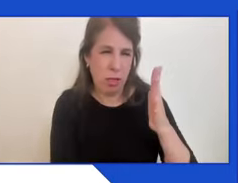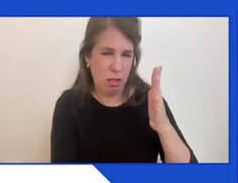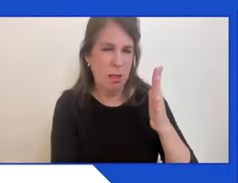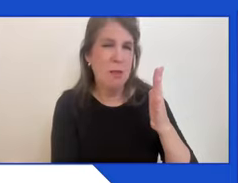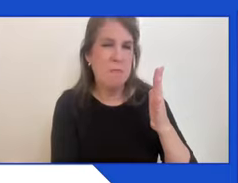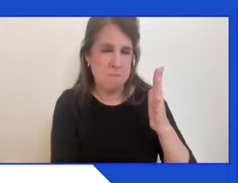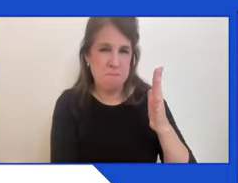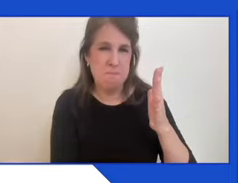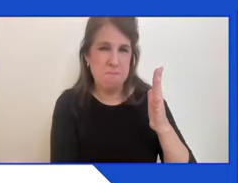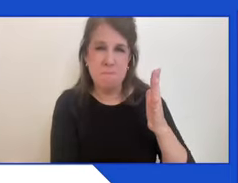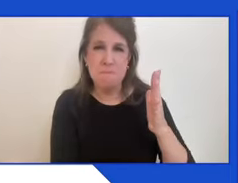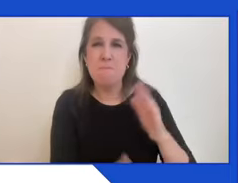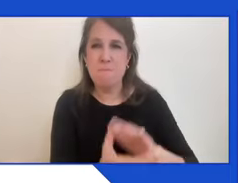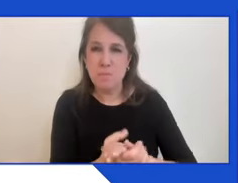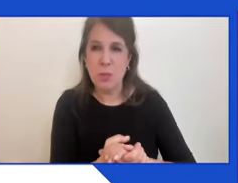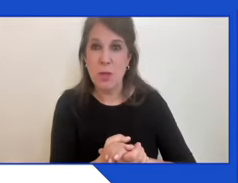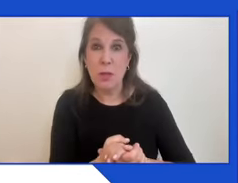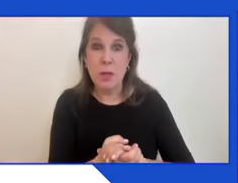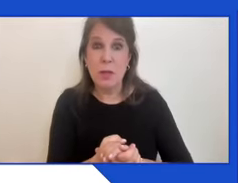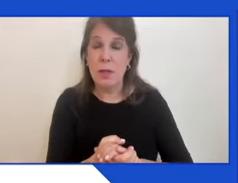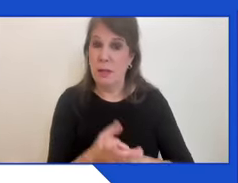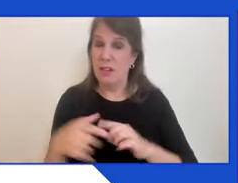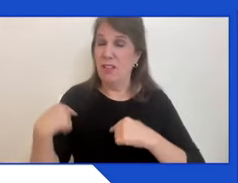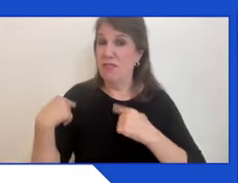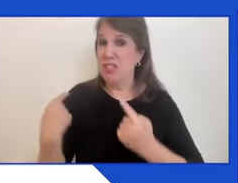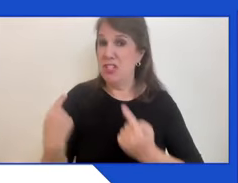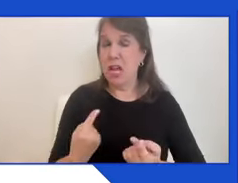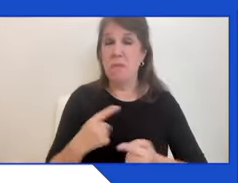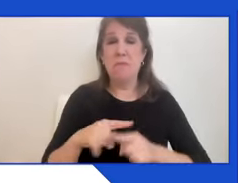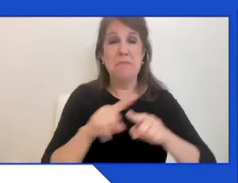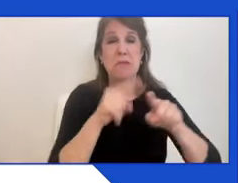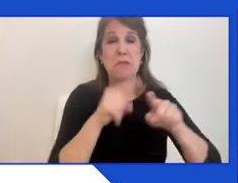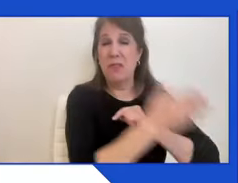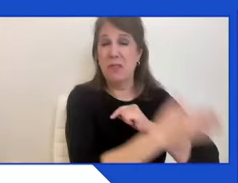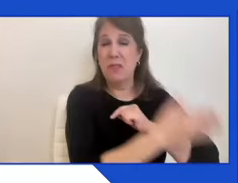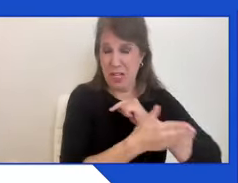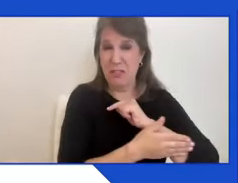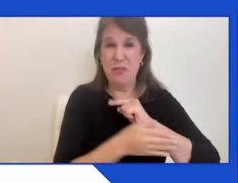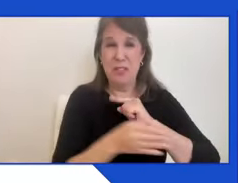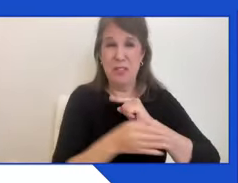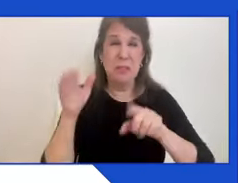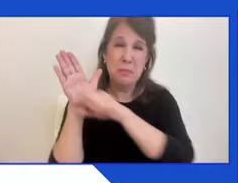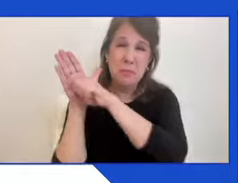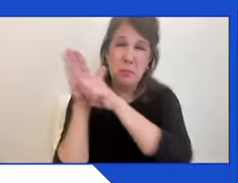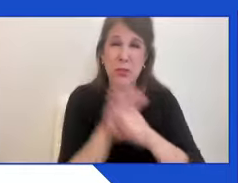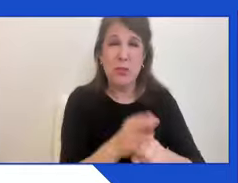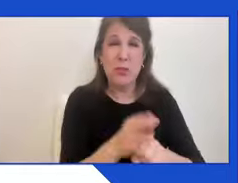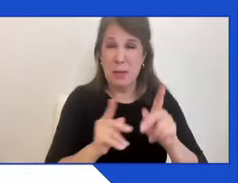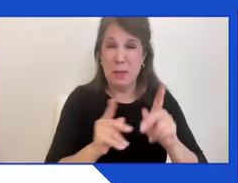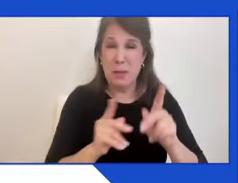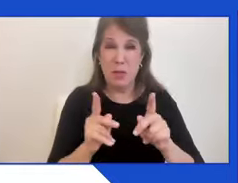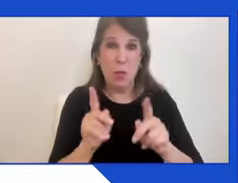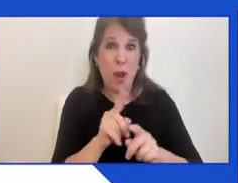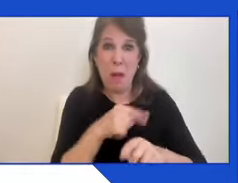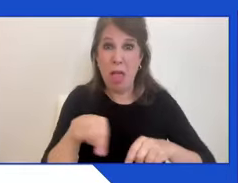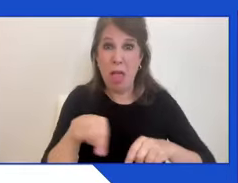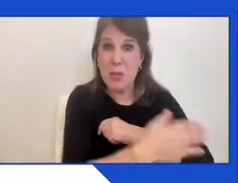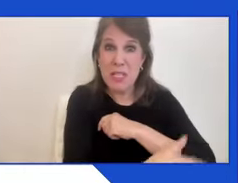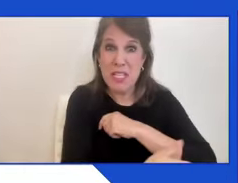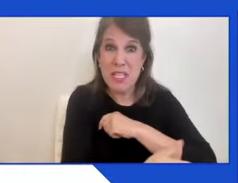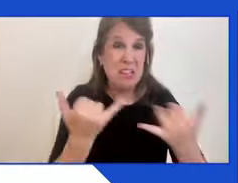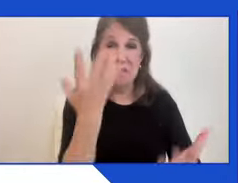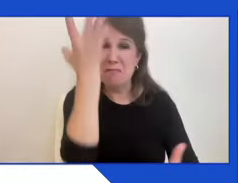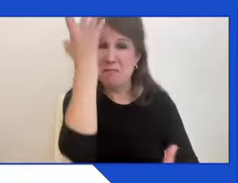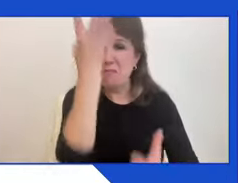Where are the nations that have persecuted the Jewish people? They are historic footnotes in the boneyard